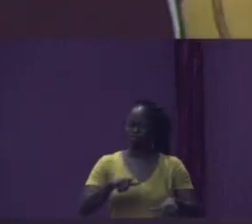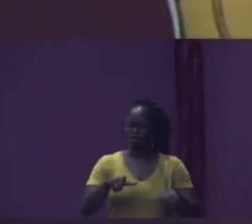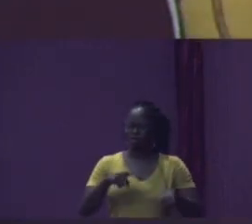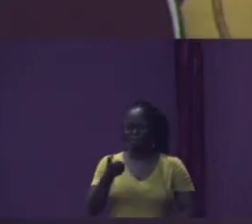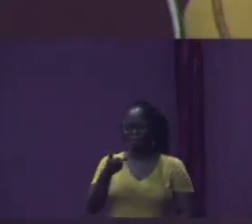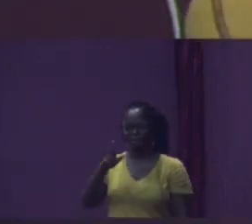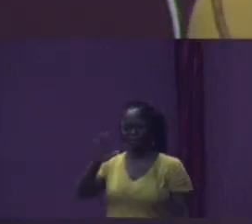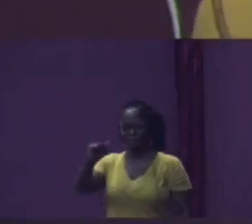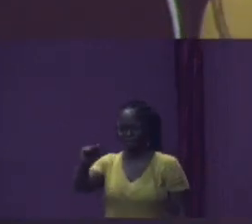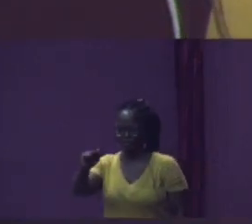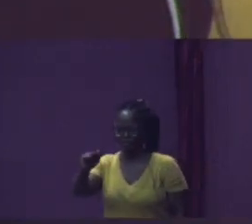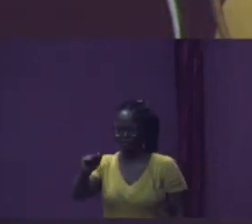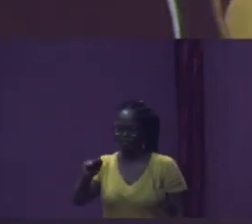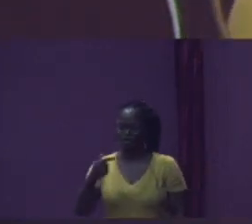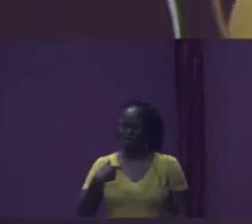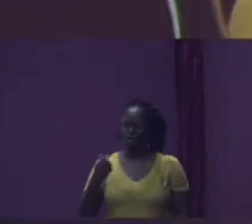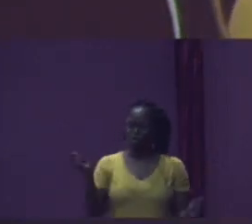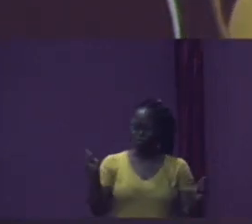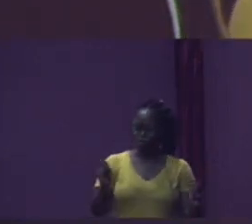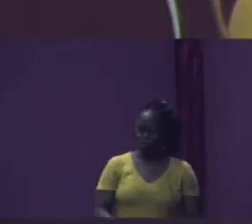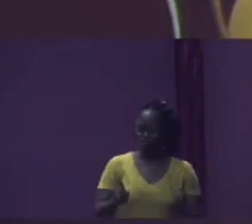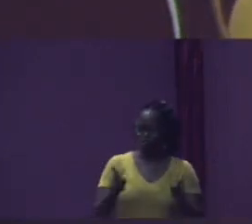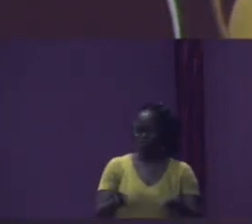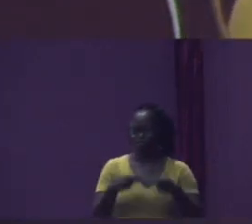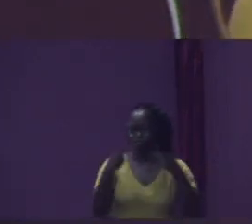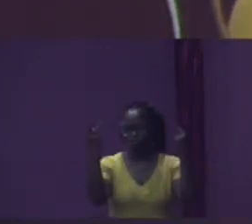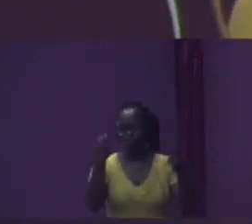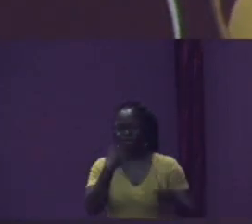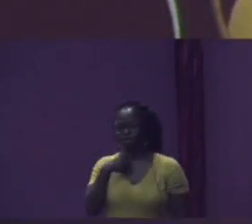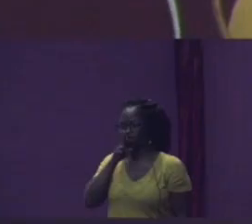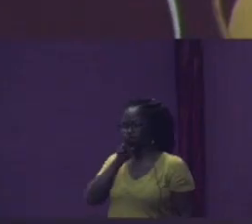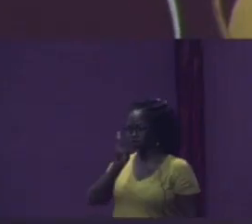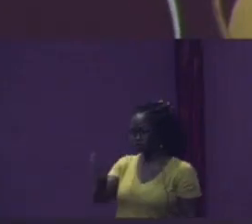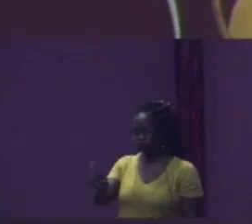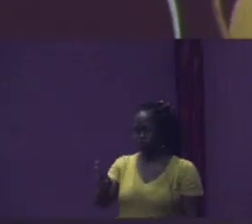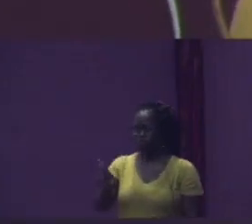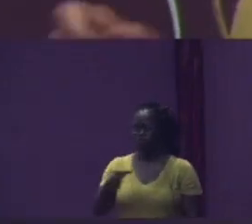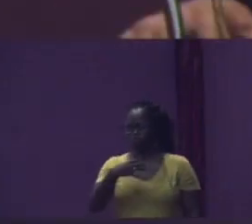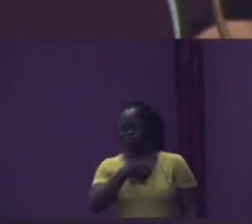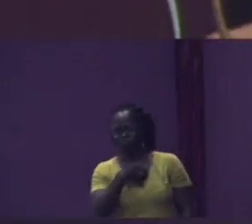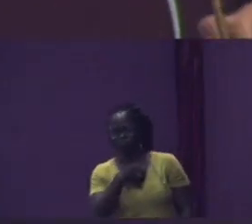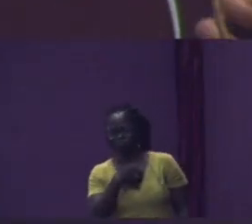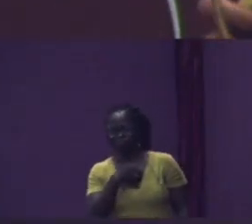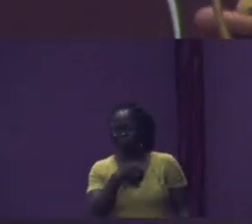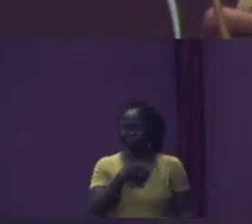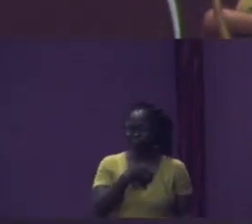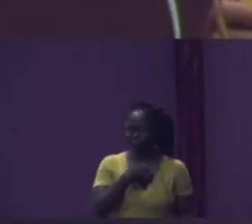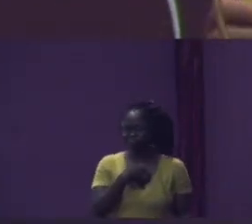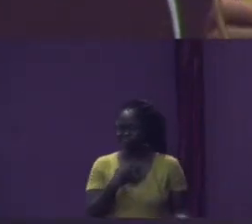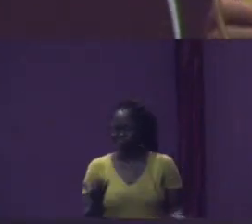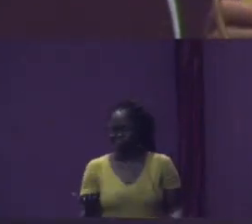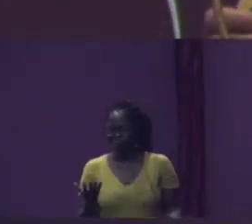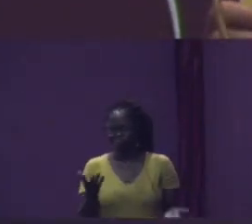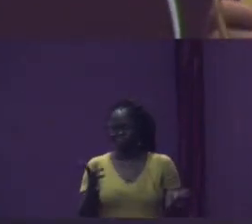this anecdotally because I'm not working and I'm not doing research on today in Puerto